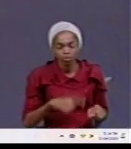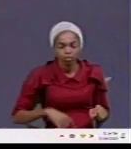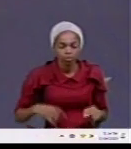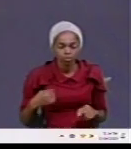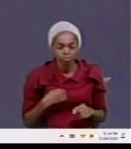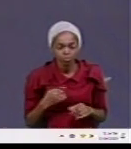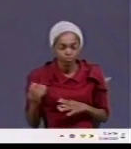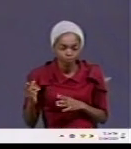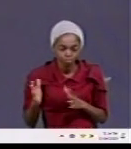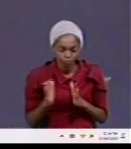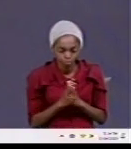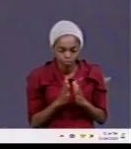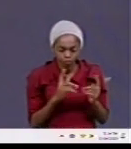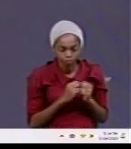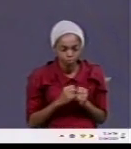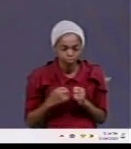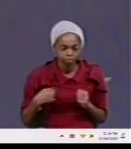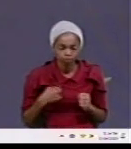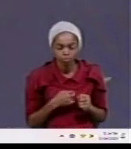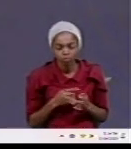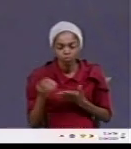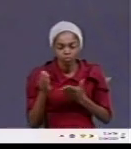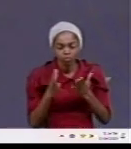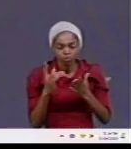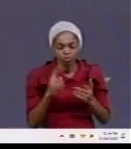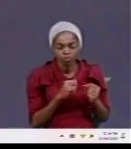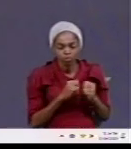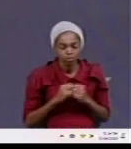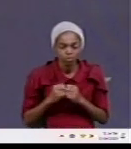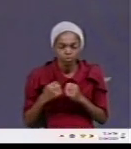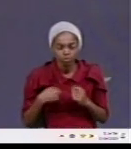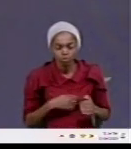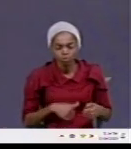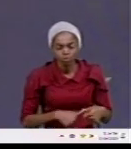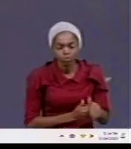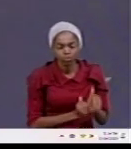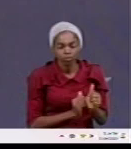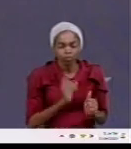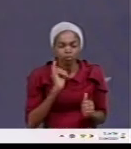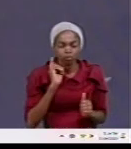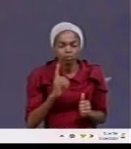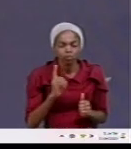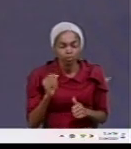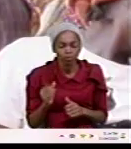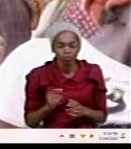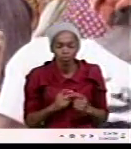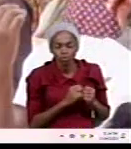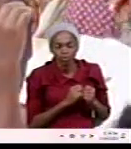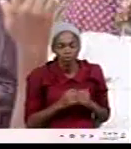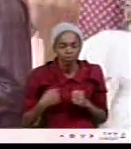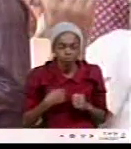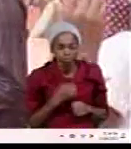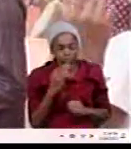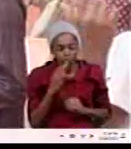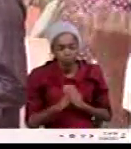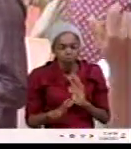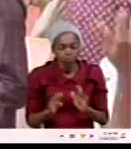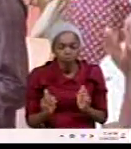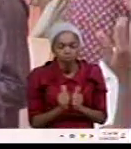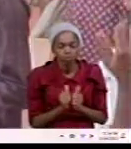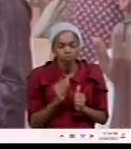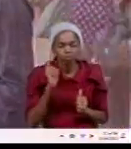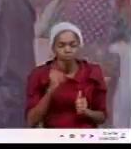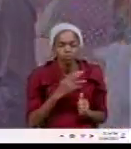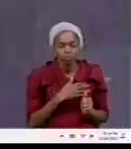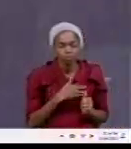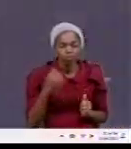walk with you and be fit for eternal rest in heaven in Jesus' name. We give you glory.